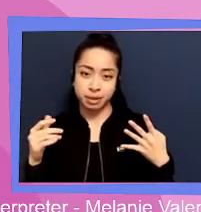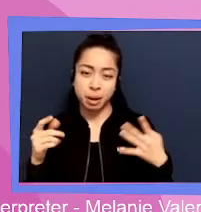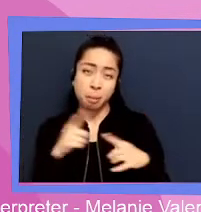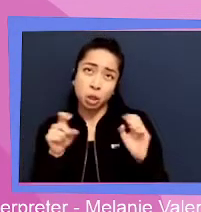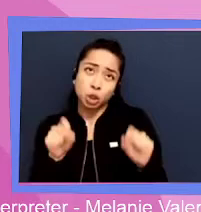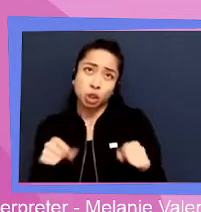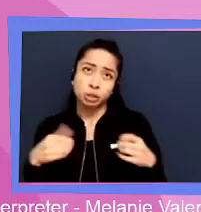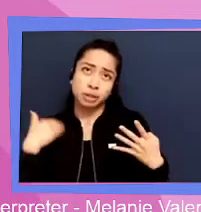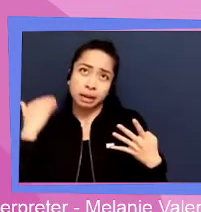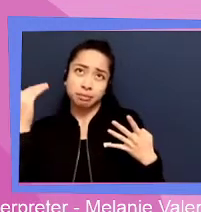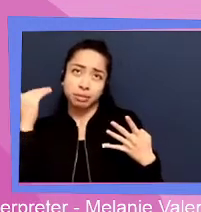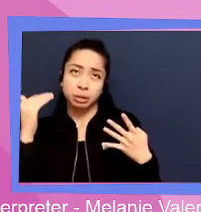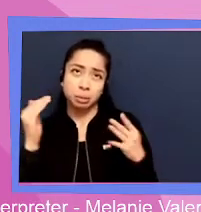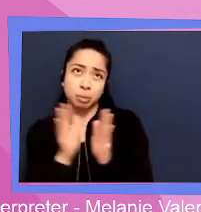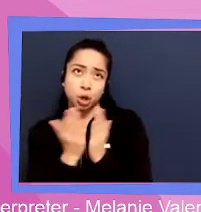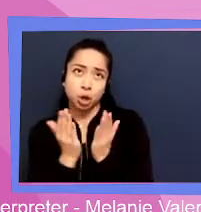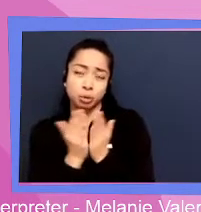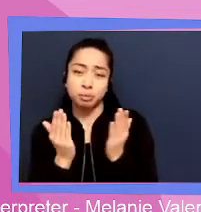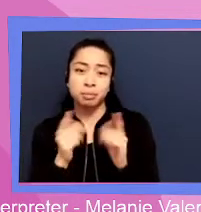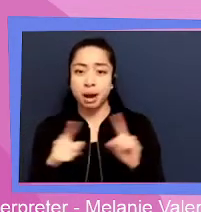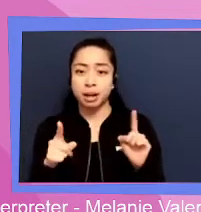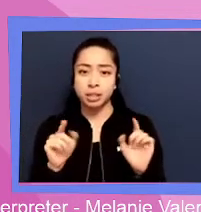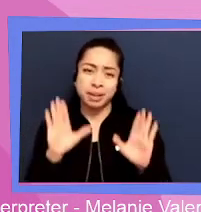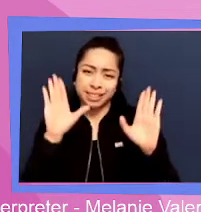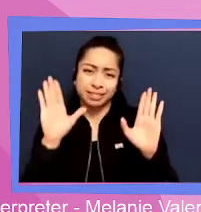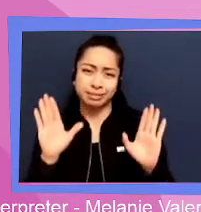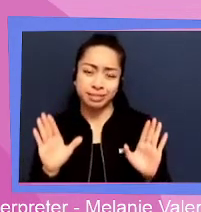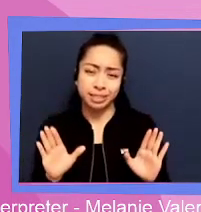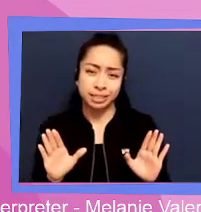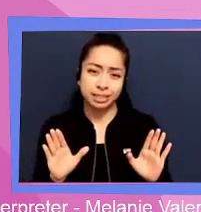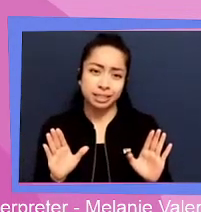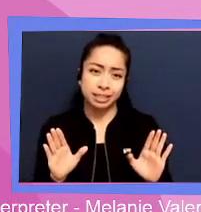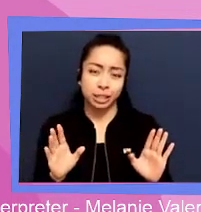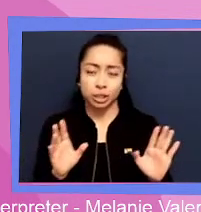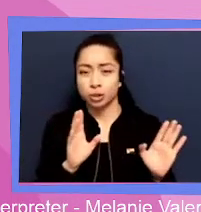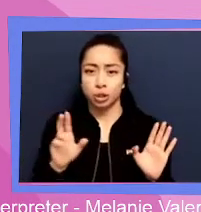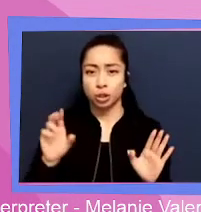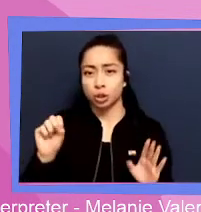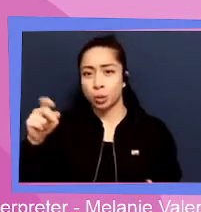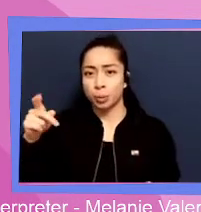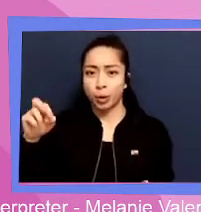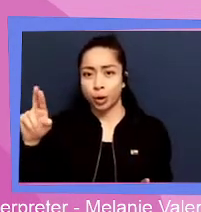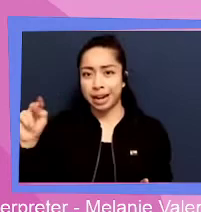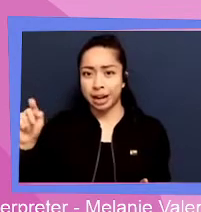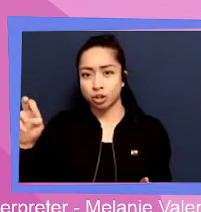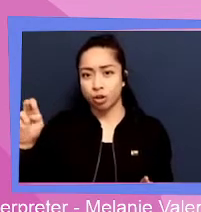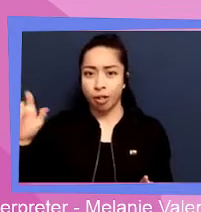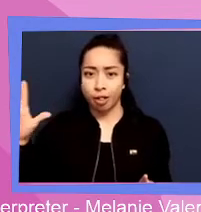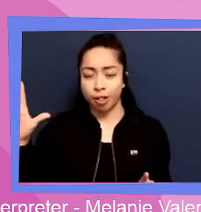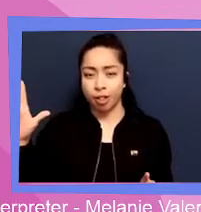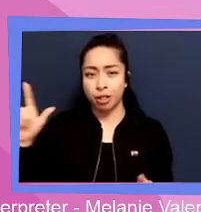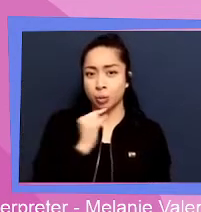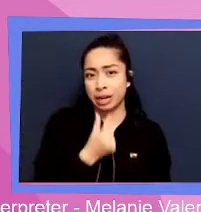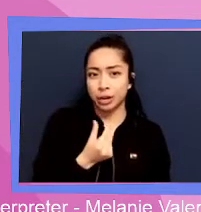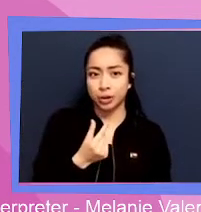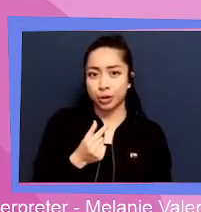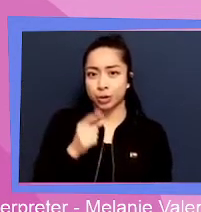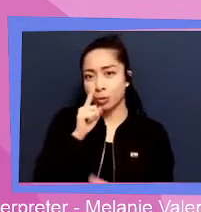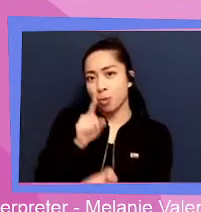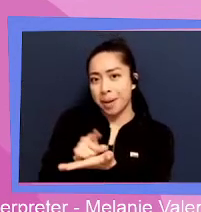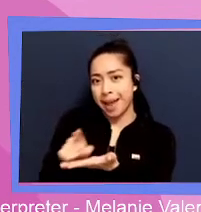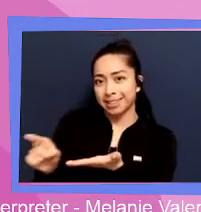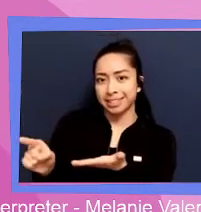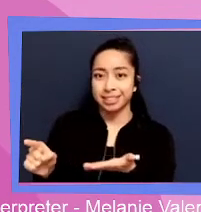too. It's just super awesome, like kind of supernatural, queer, female romance. Pretty cool. Yeah. Oh, I love those.